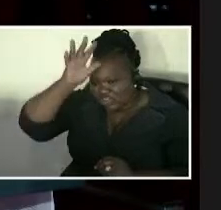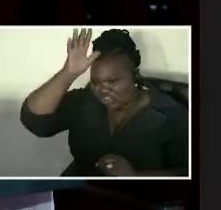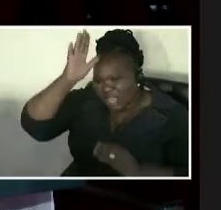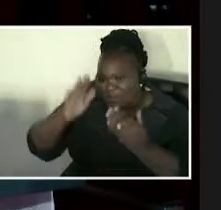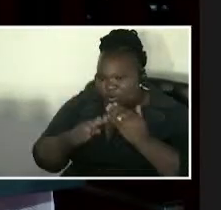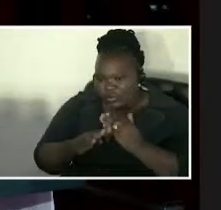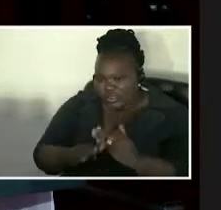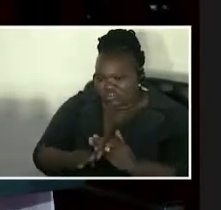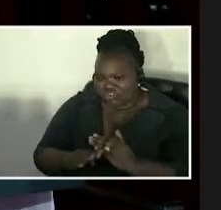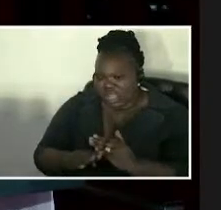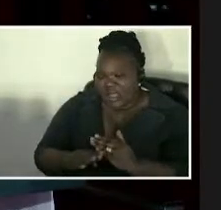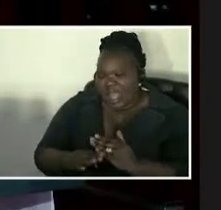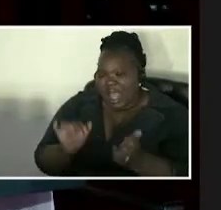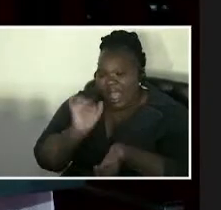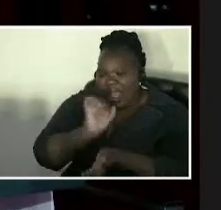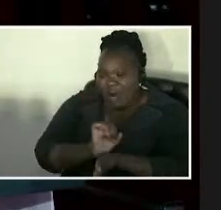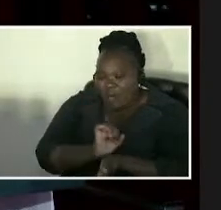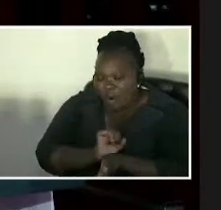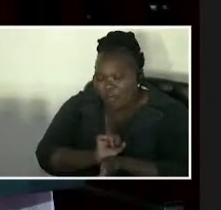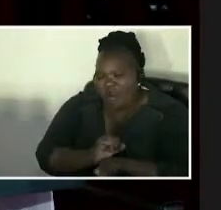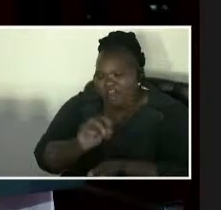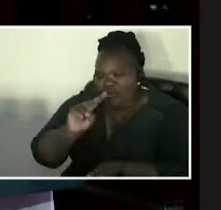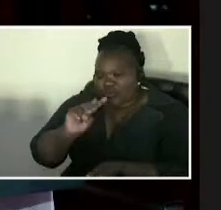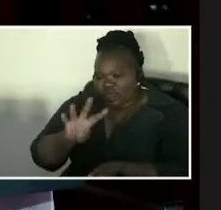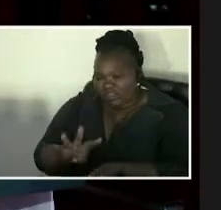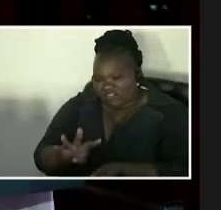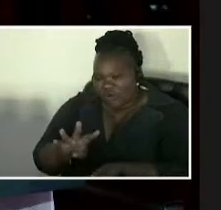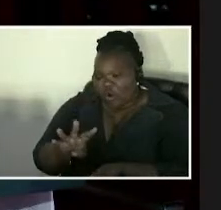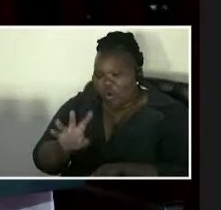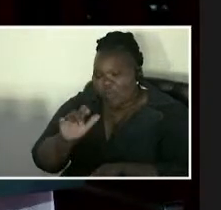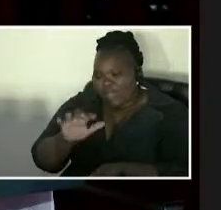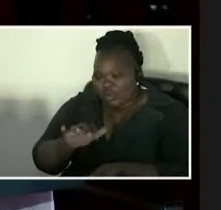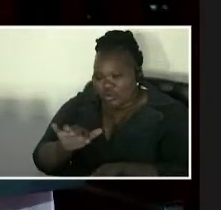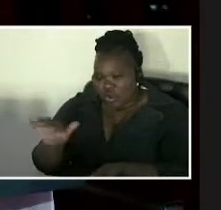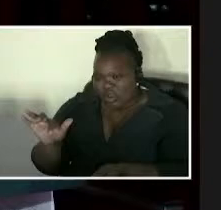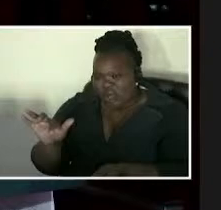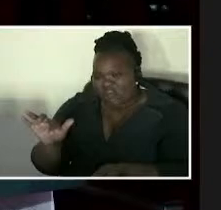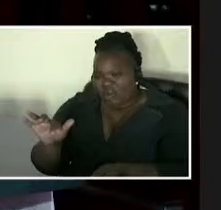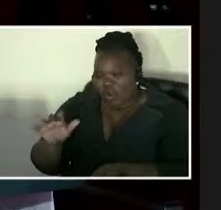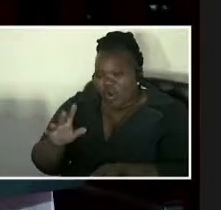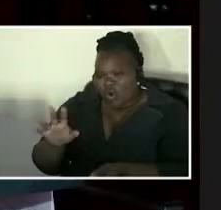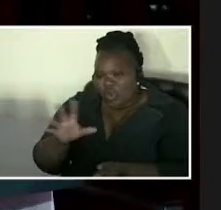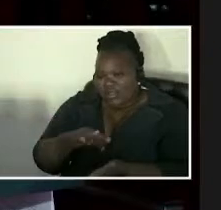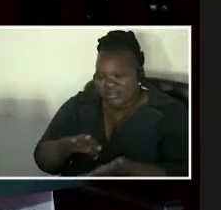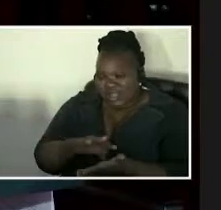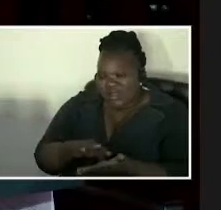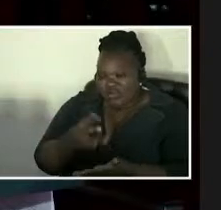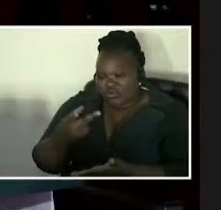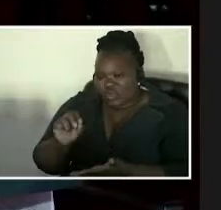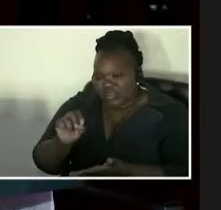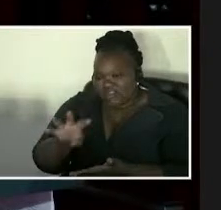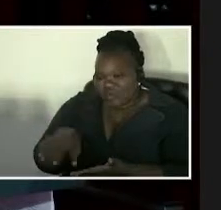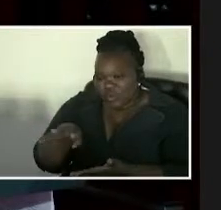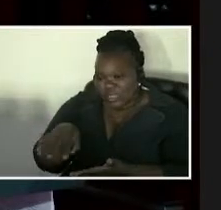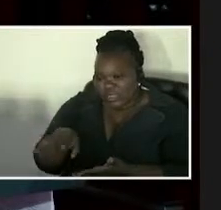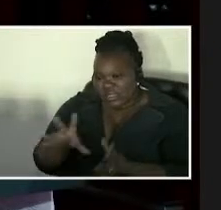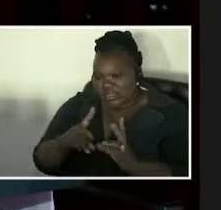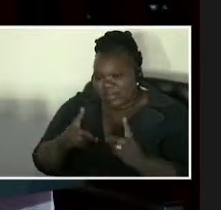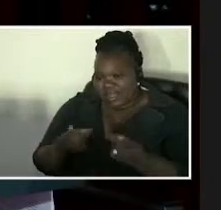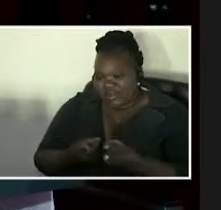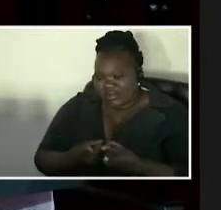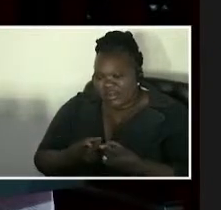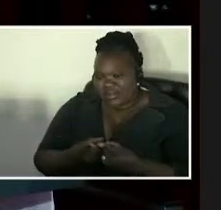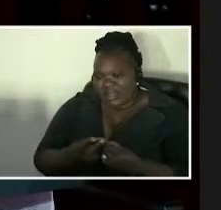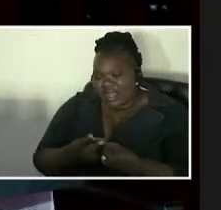which are suing the department for 24 million of a bridge of contract signed in 2014. further the department is